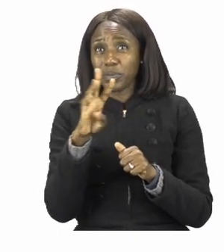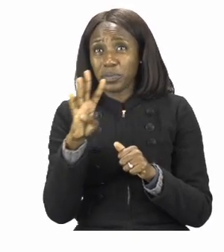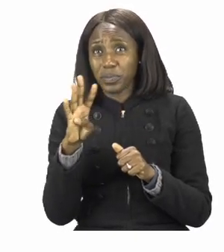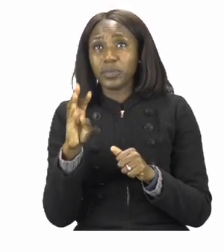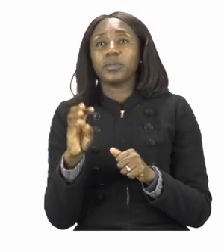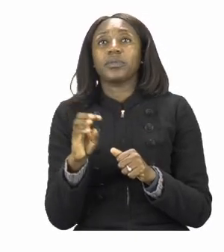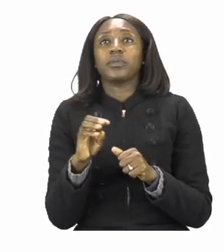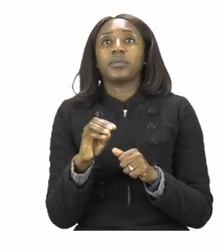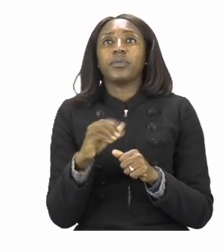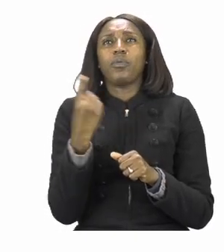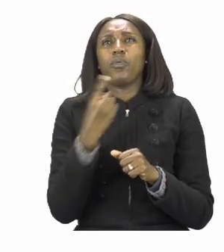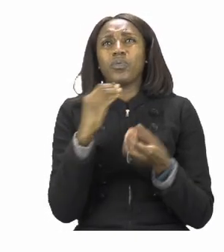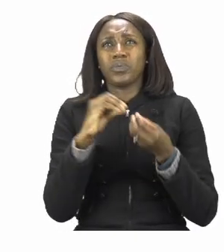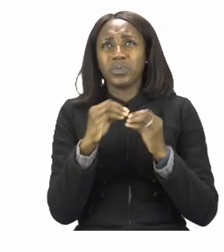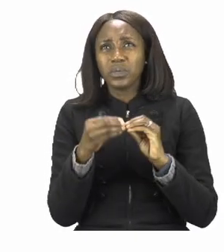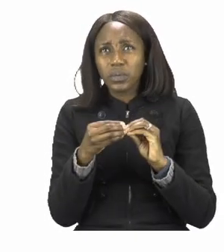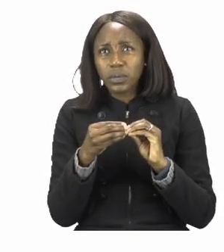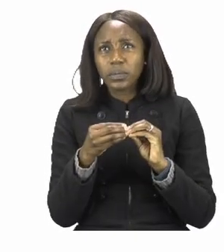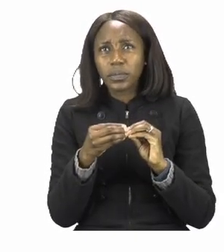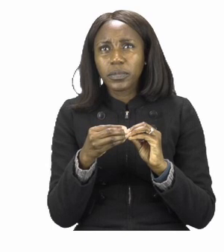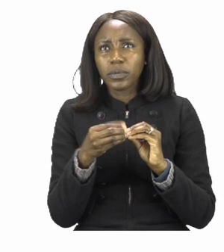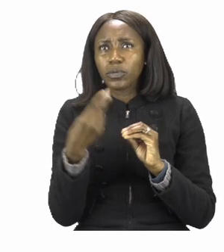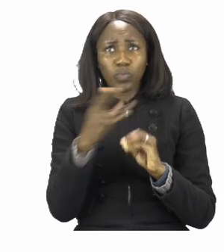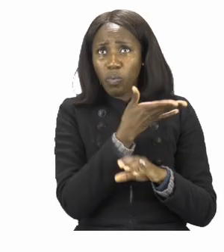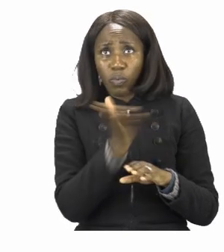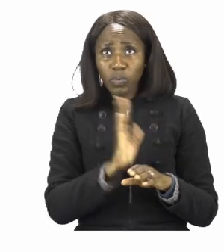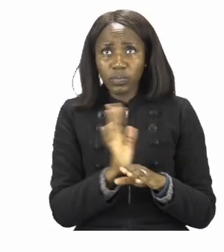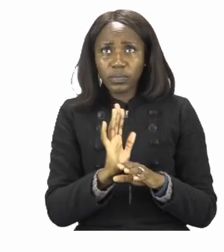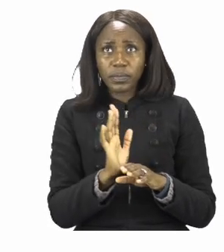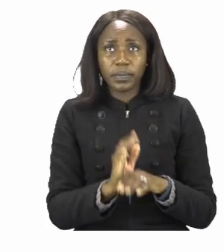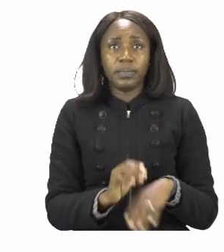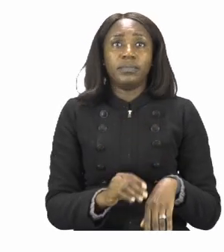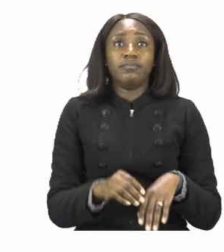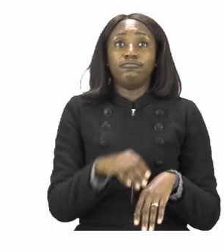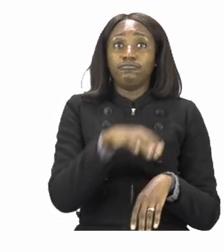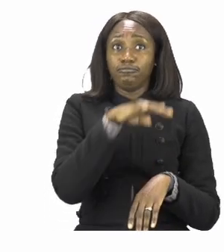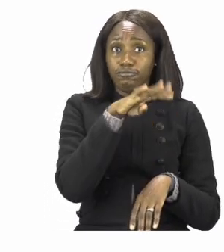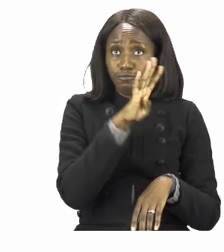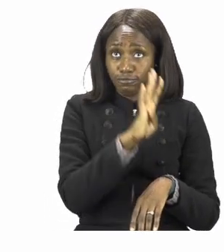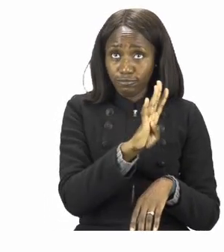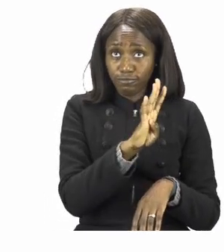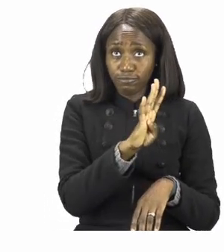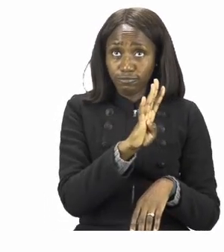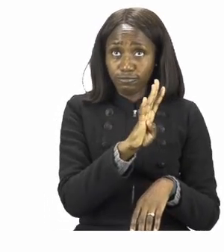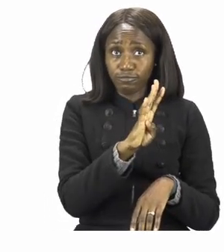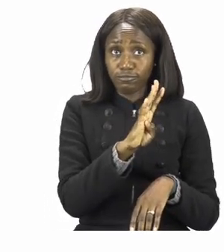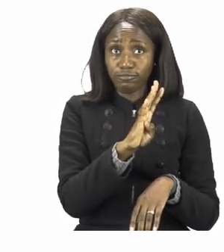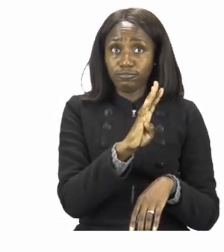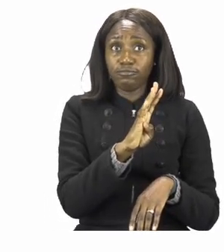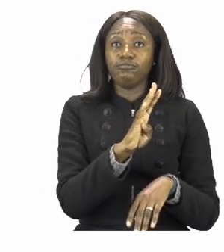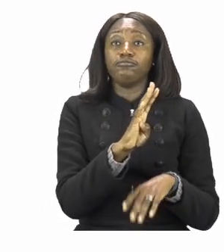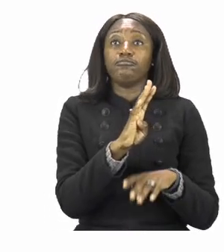on and not all the numbers. You are counting in fours.